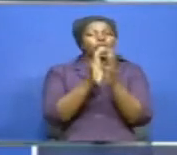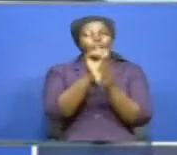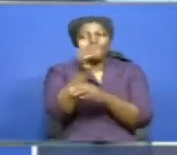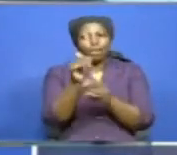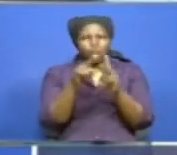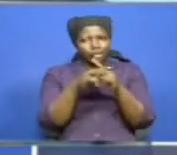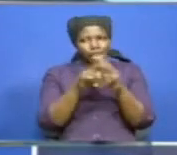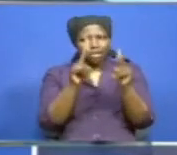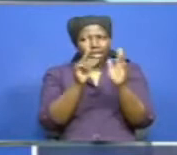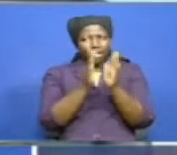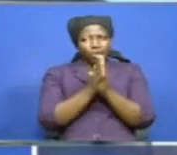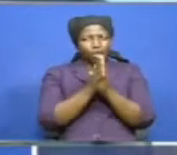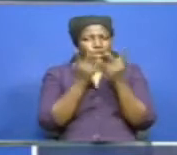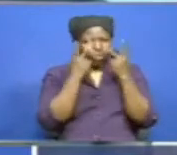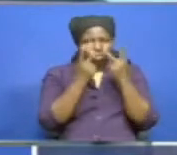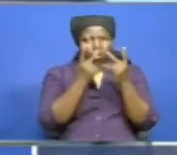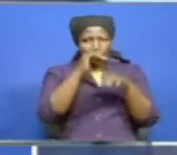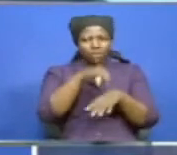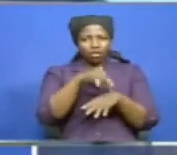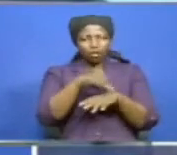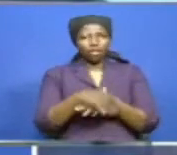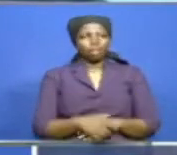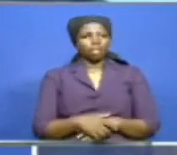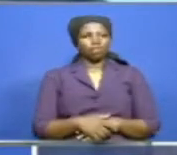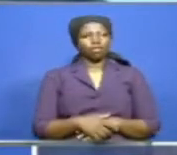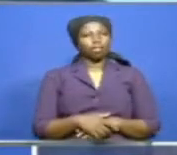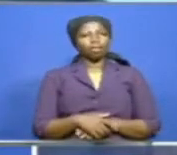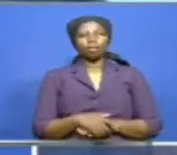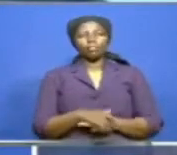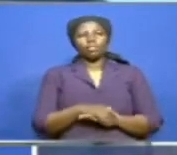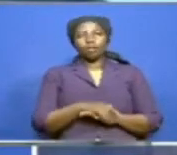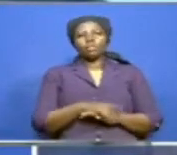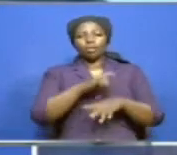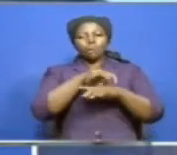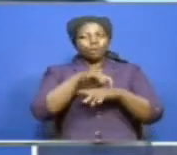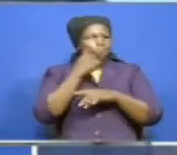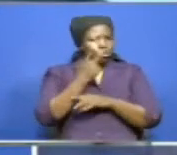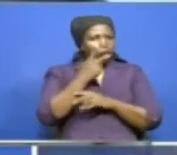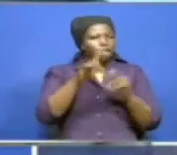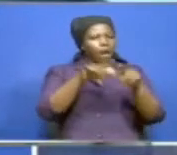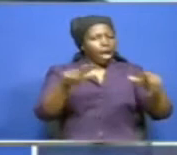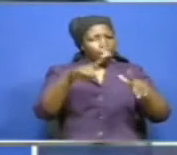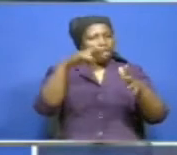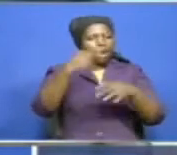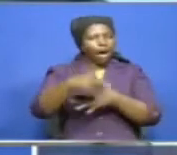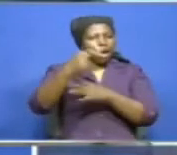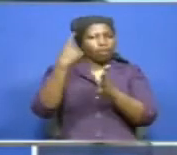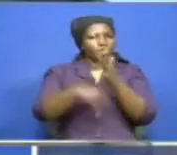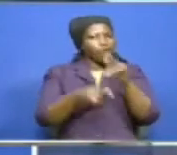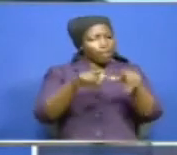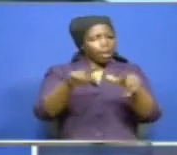off with taking a look at, when we look at land, the high cost of prime land, especially